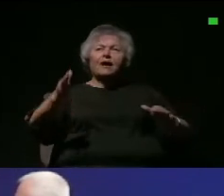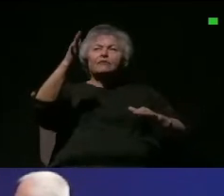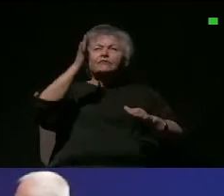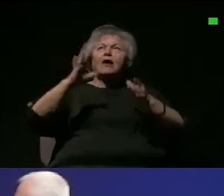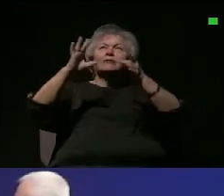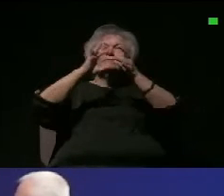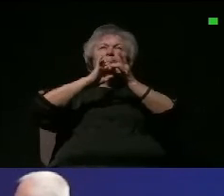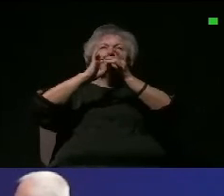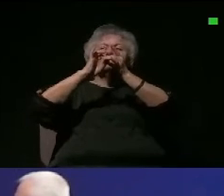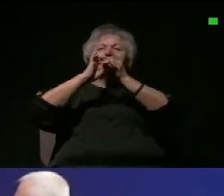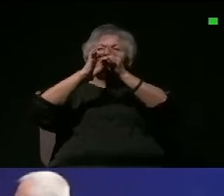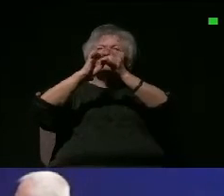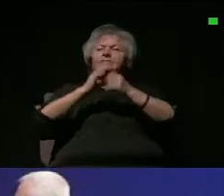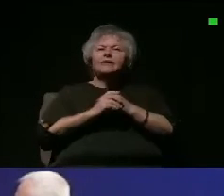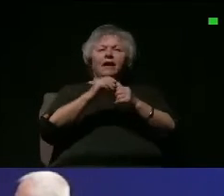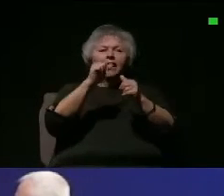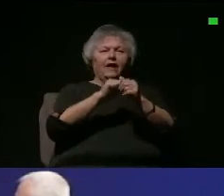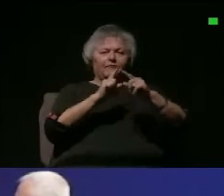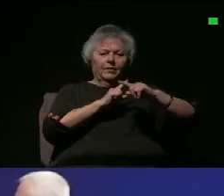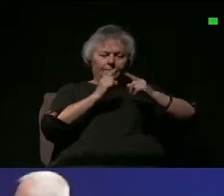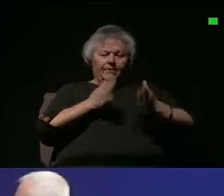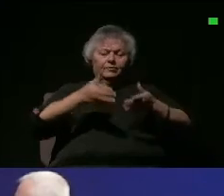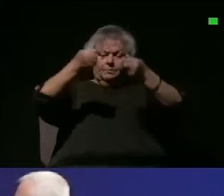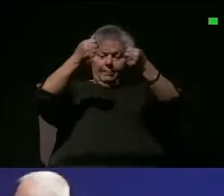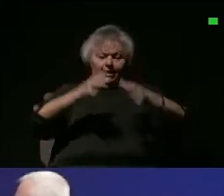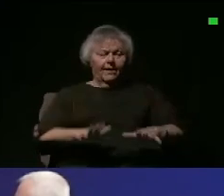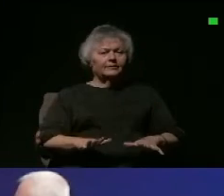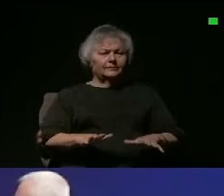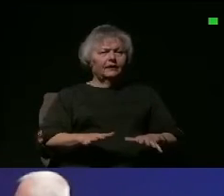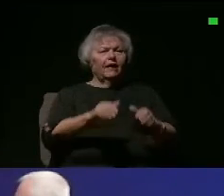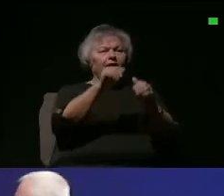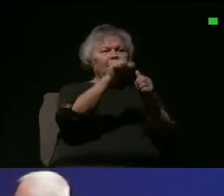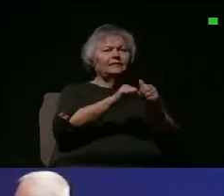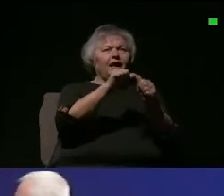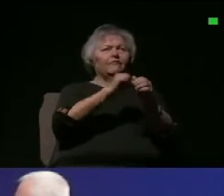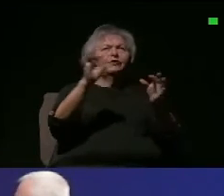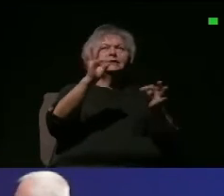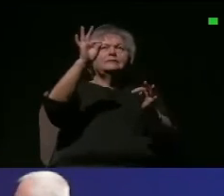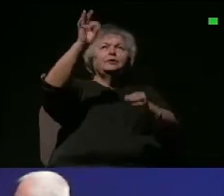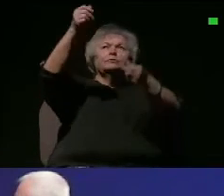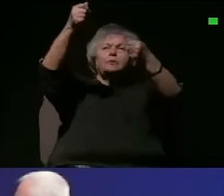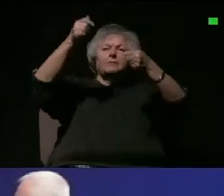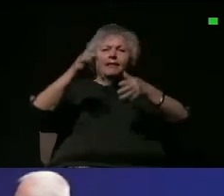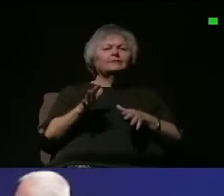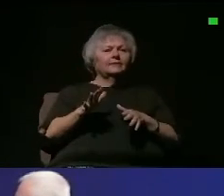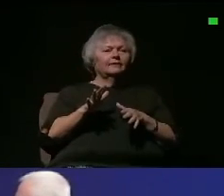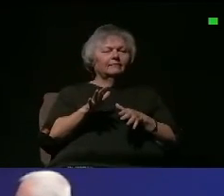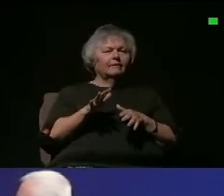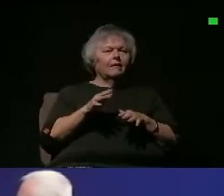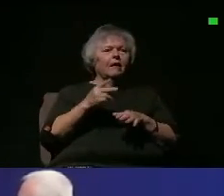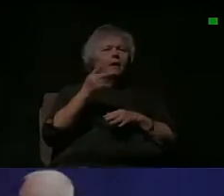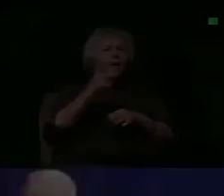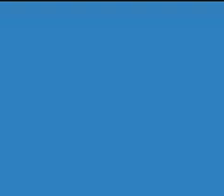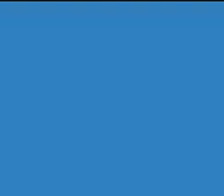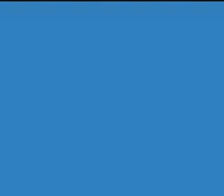heir with Jesus Christ. Every believer is blessed with every spiritual blessing in the heavenly places. That's what Paul tells us